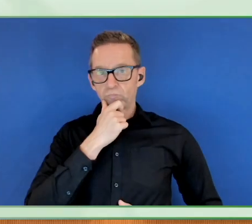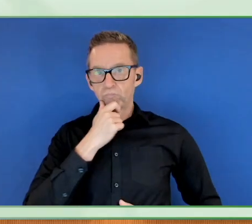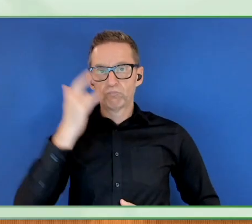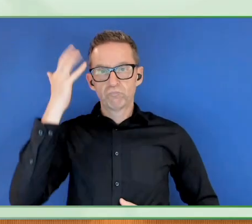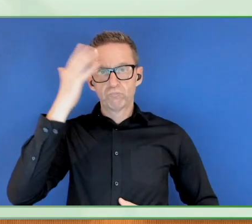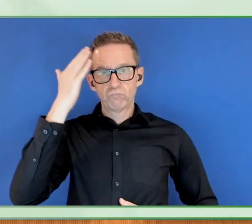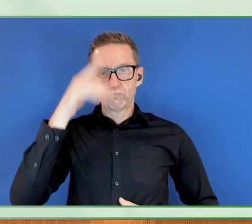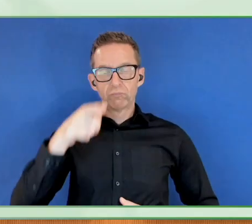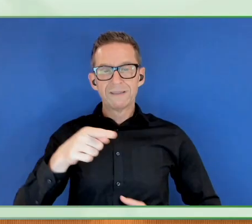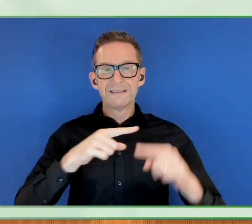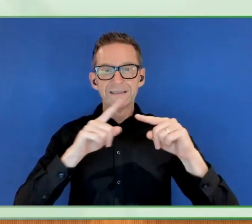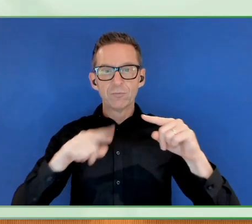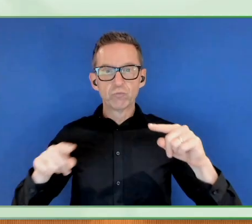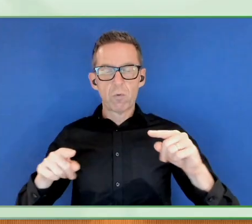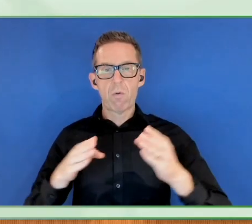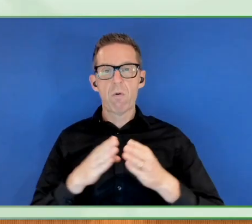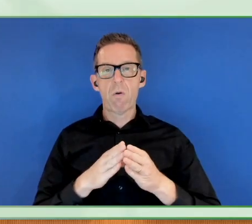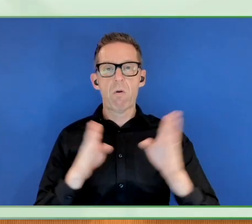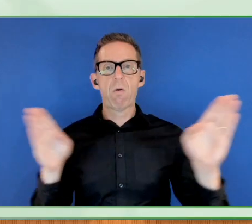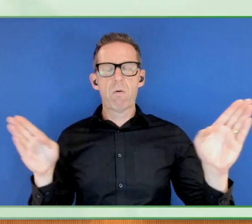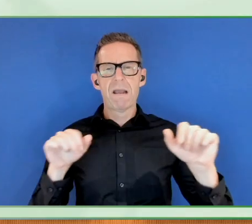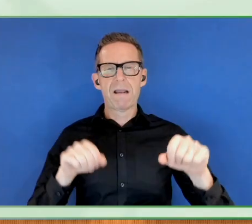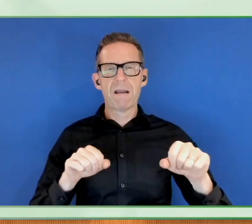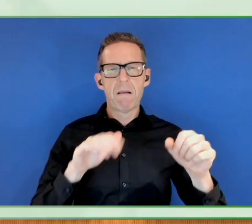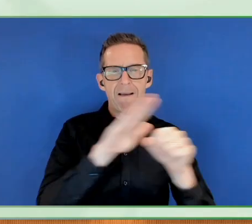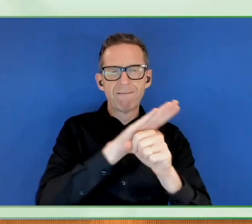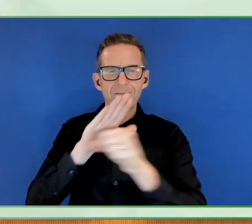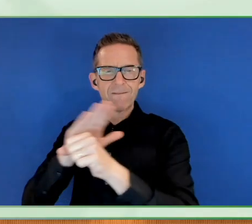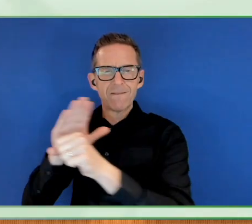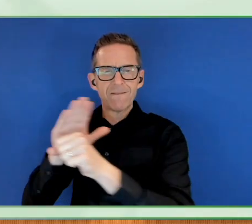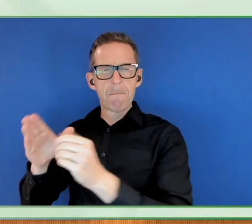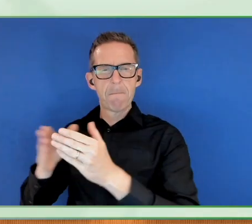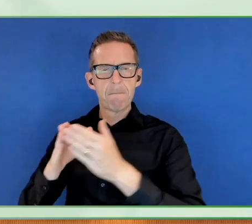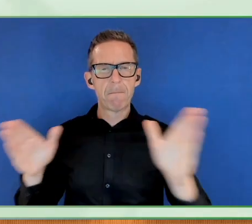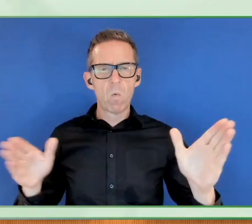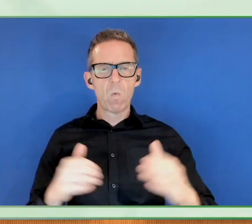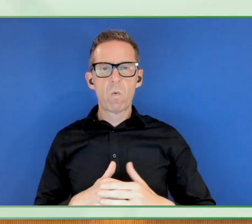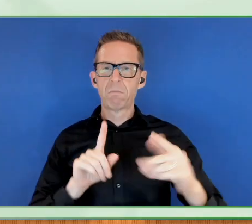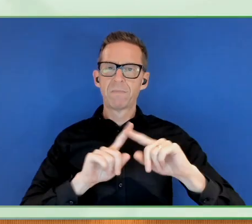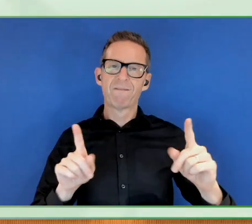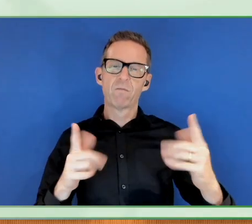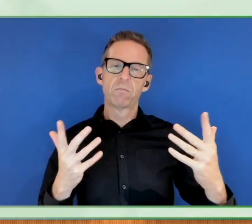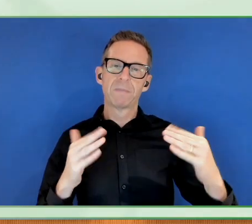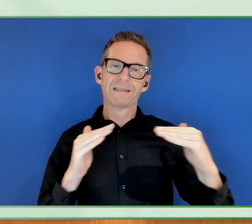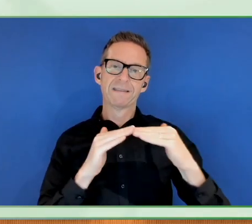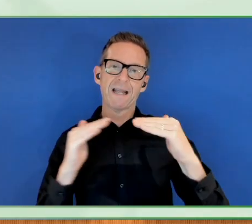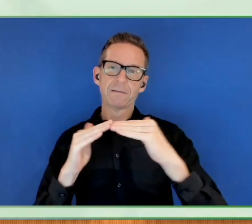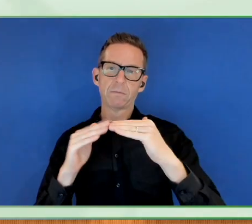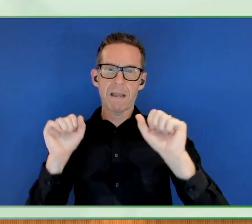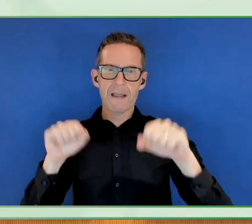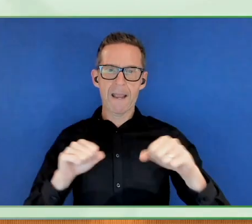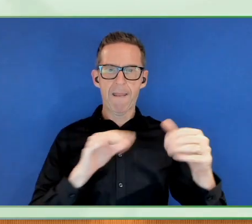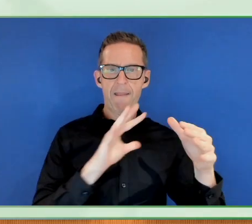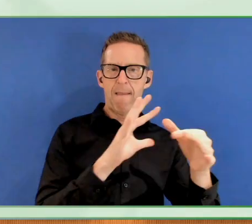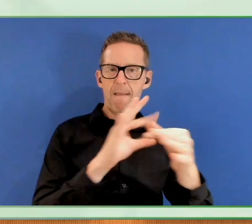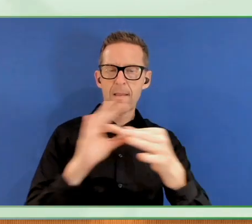risks, how we kind of look at the broader range of standards and where they might fit together. Thank you.